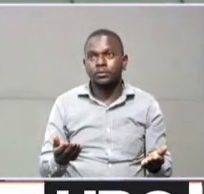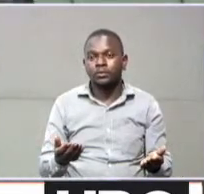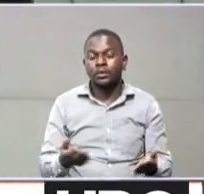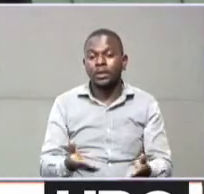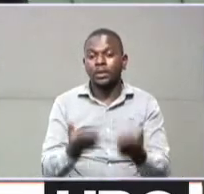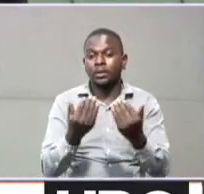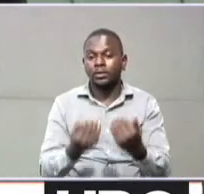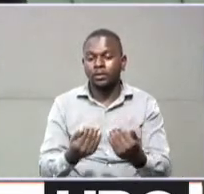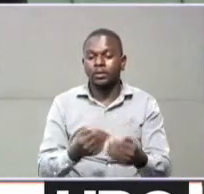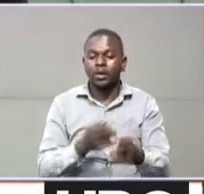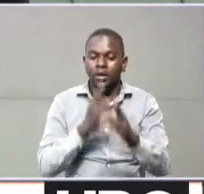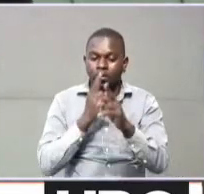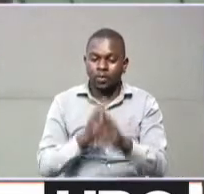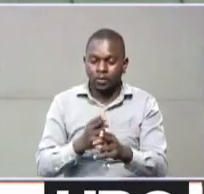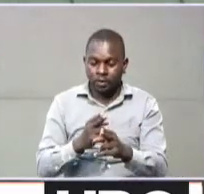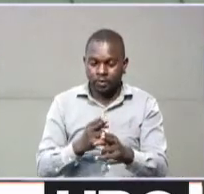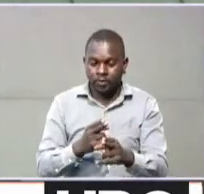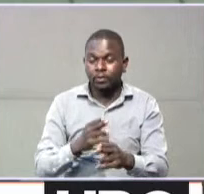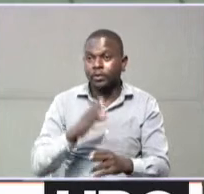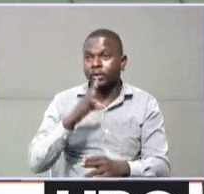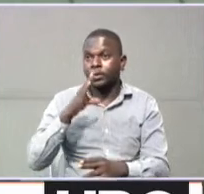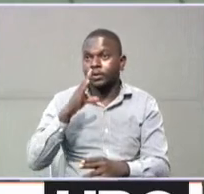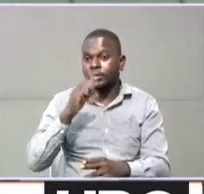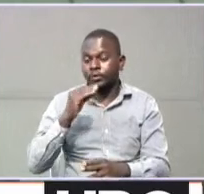at the moment right honorable speaker